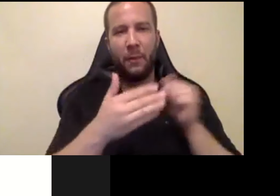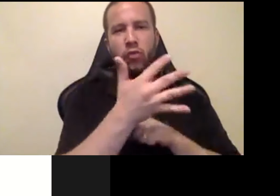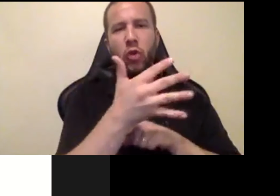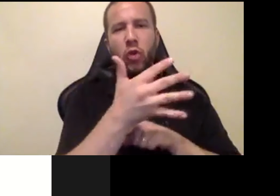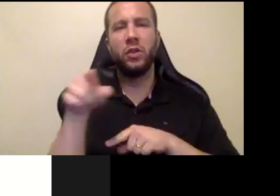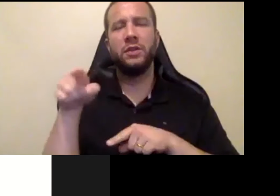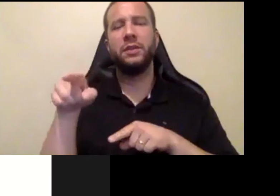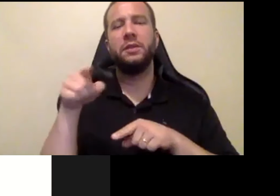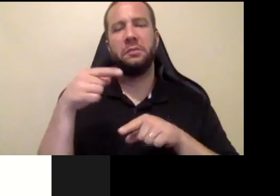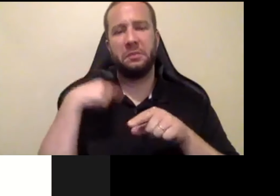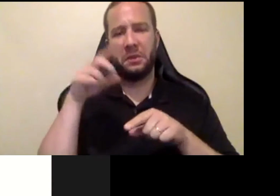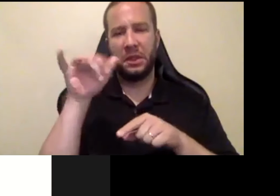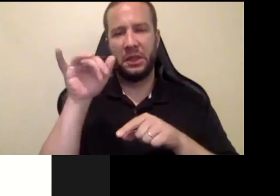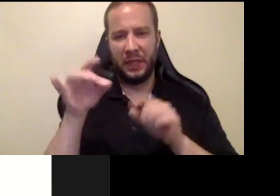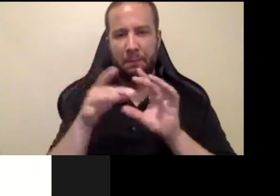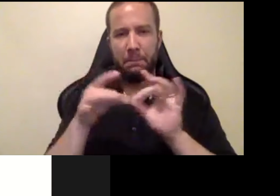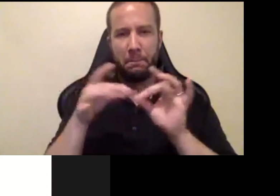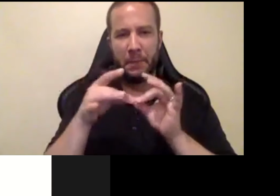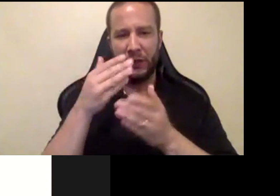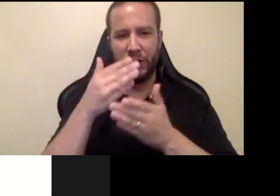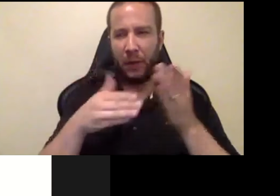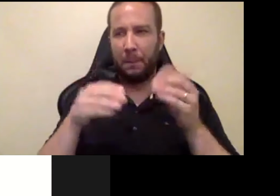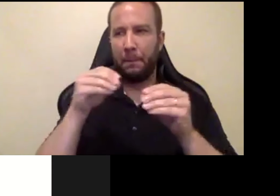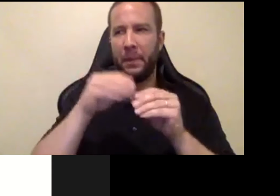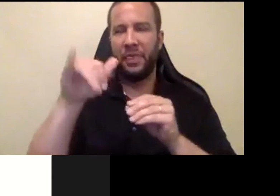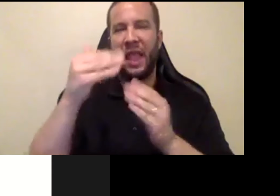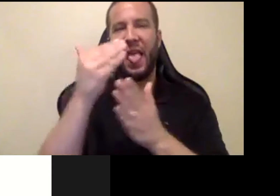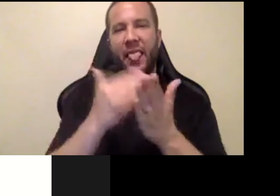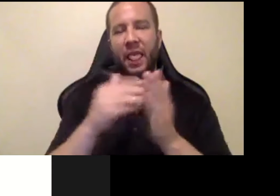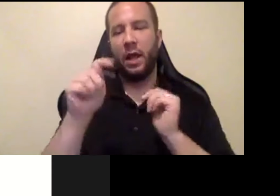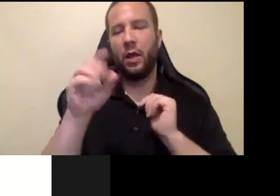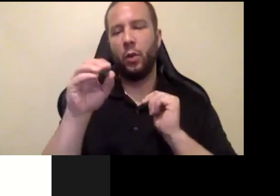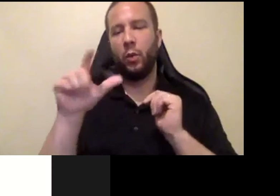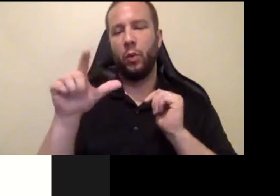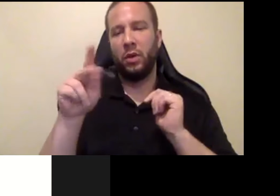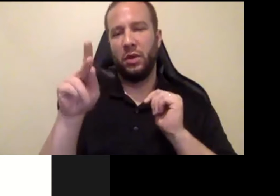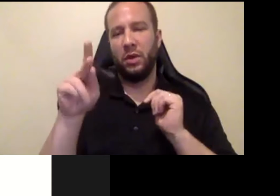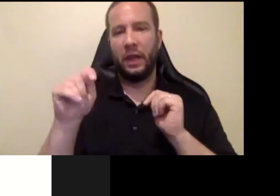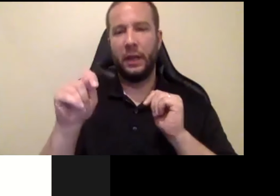also on, that's in the list for the toolkit.